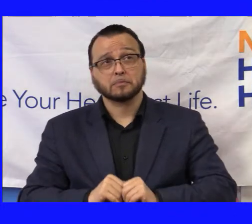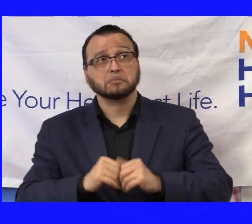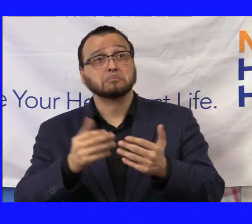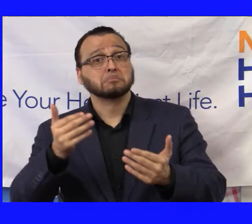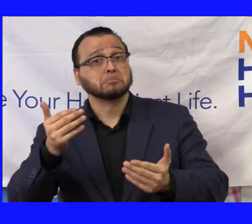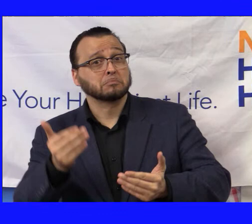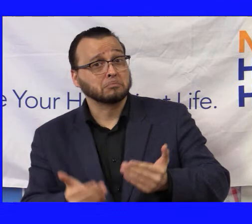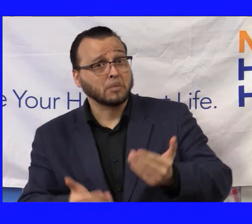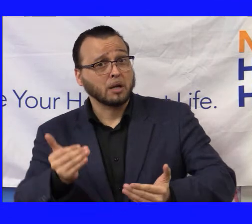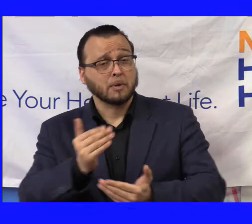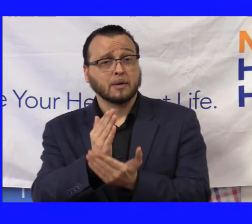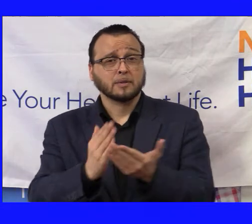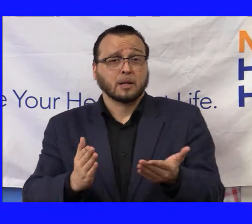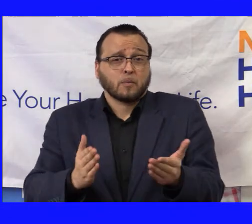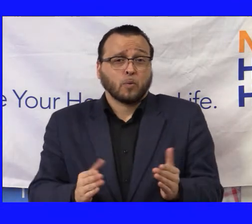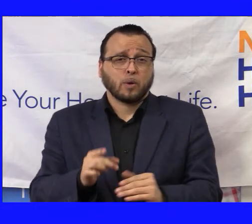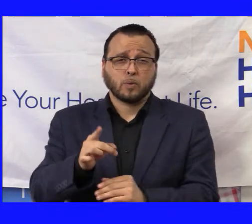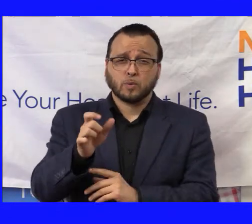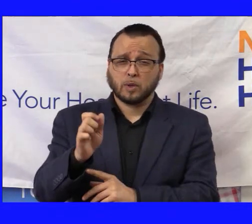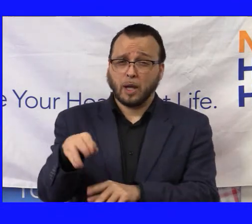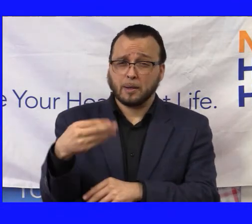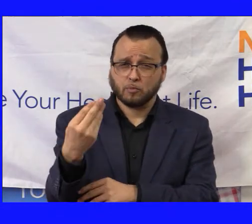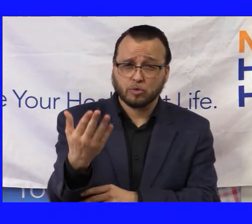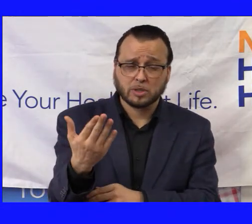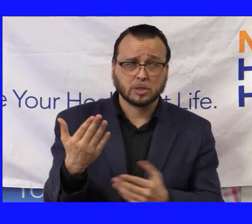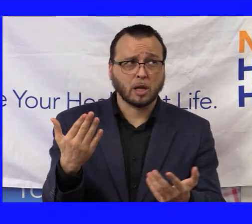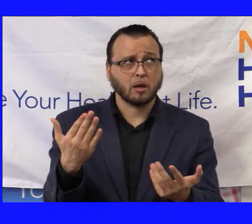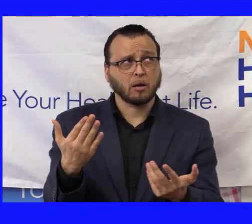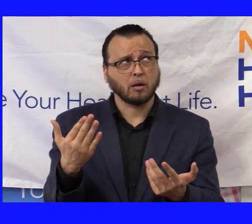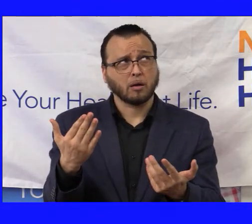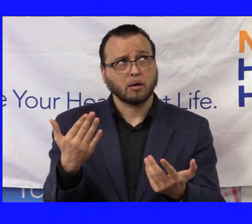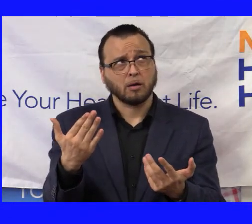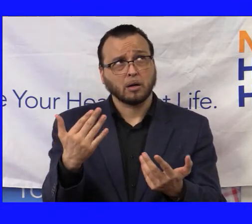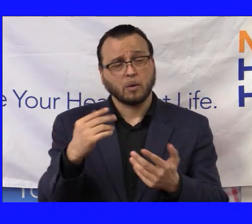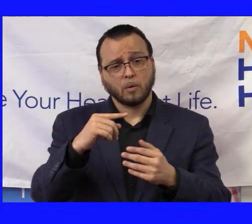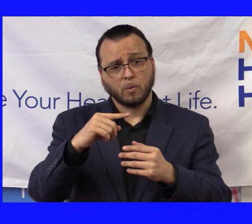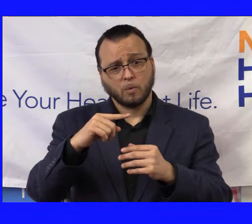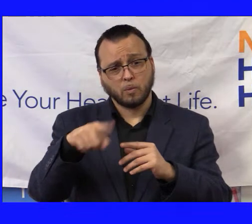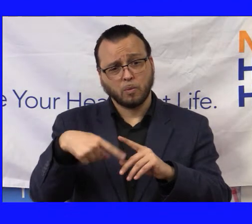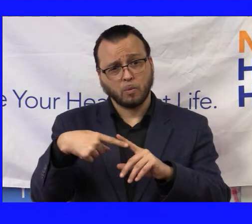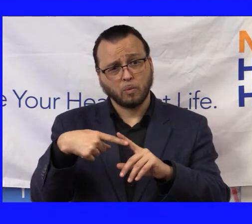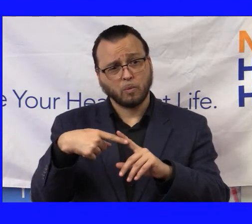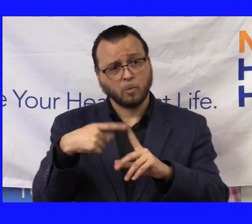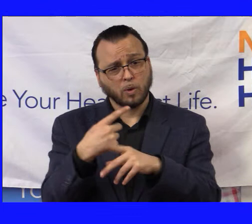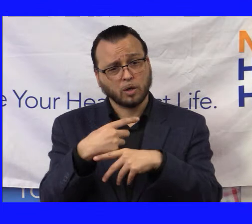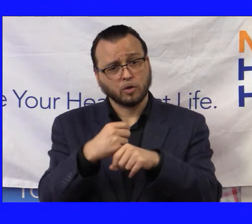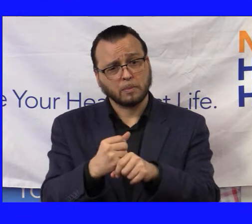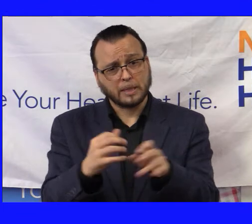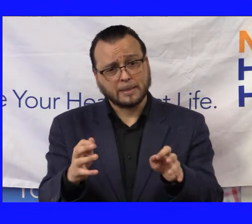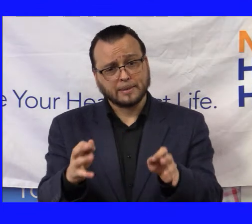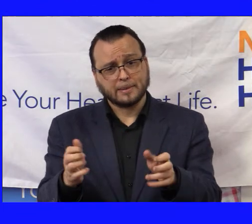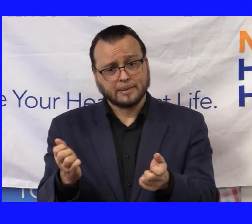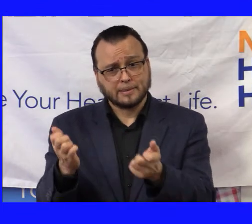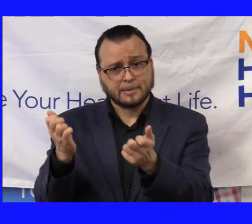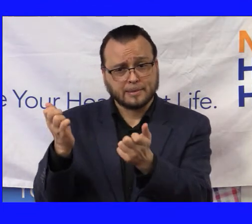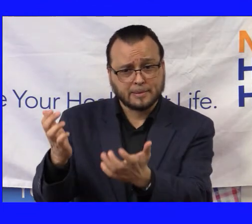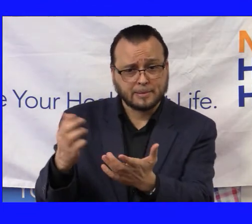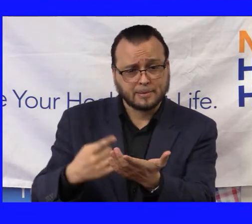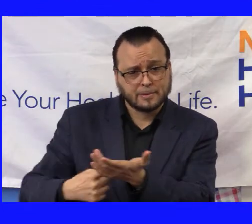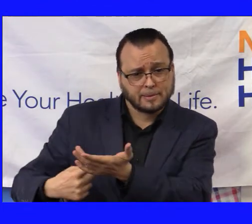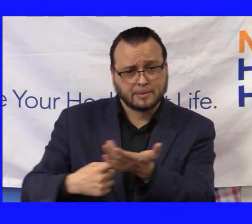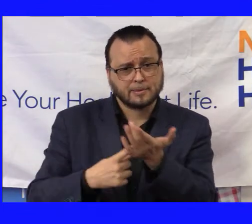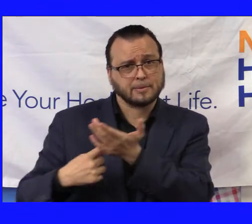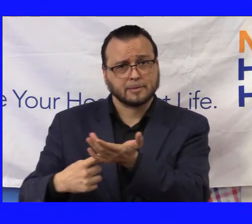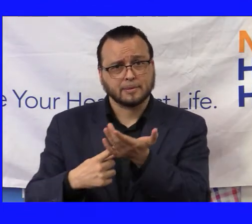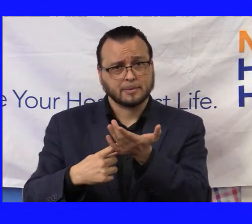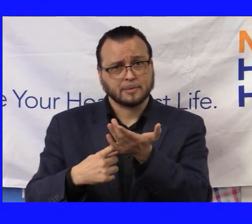a way that you can present when you are in kind of making the introduction to this motion at the board meeting